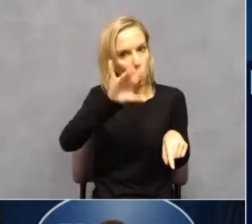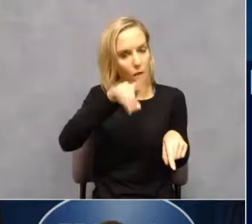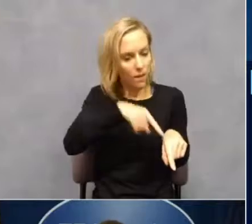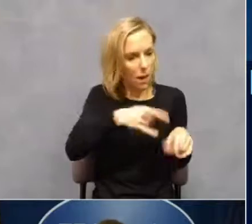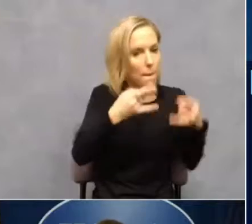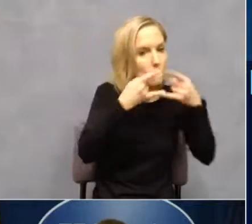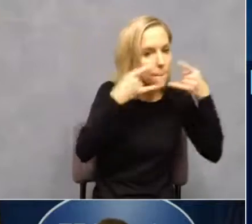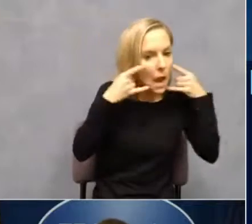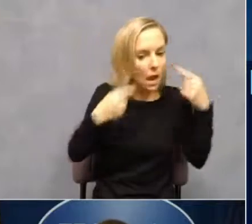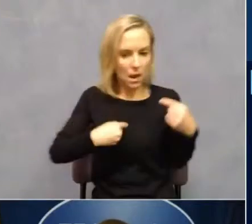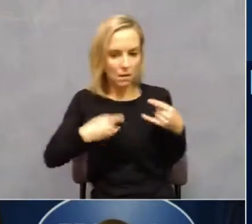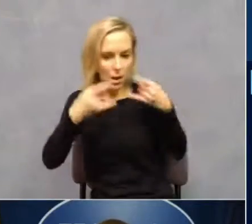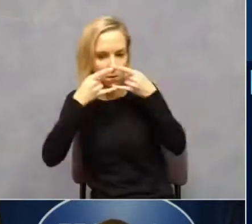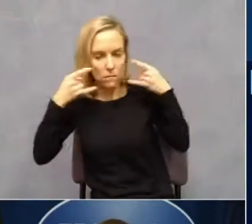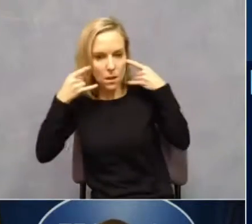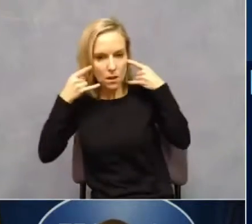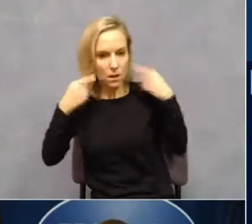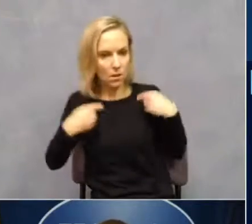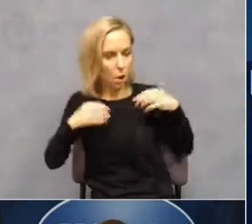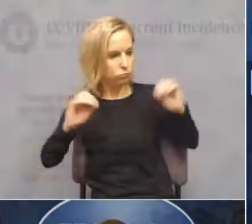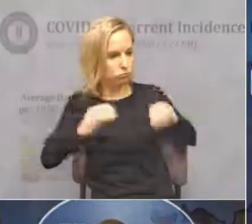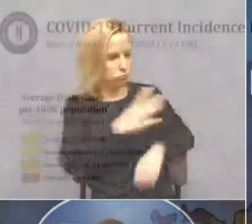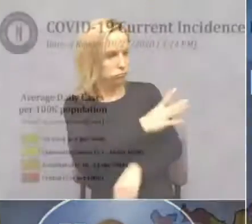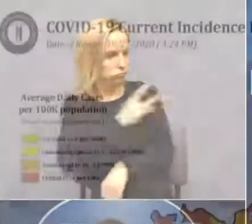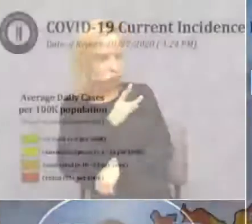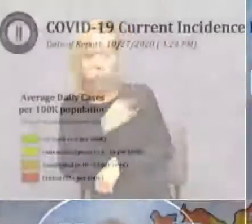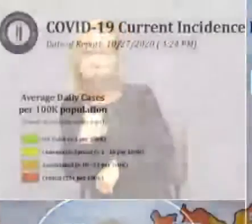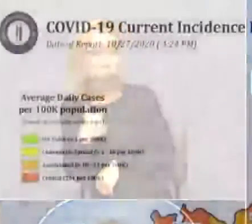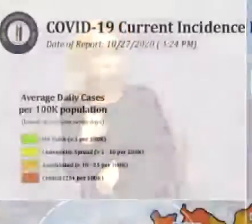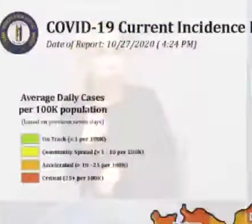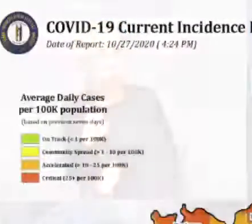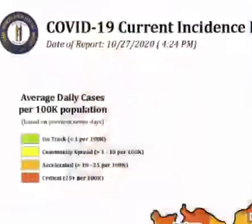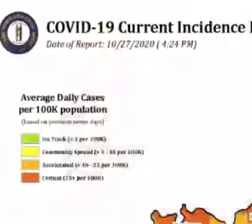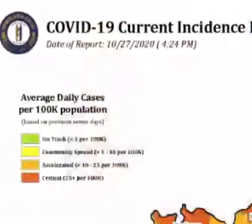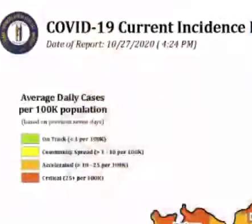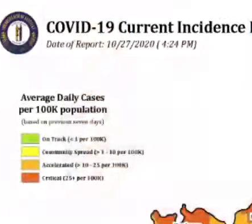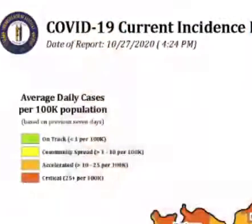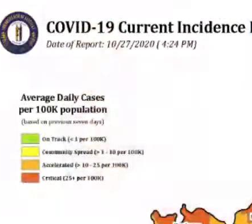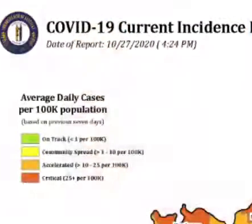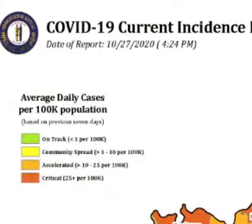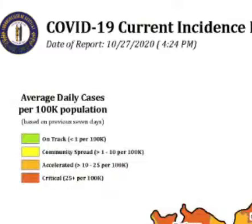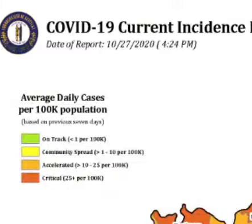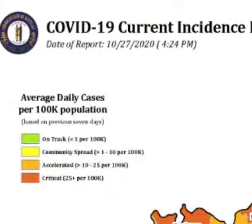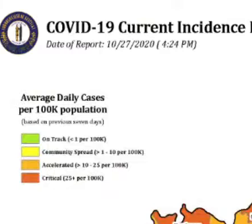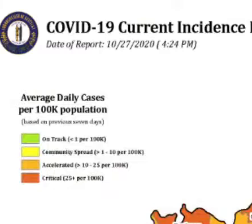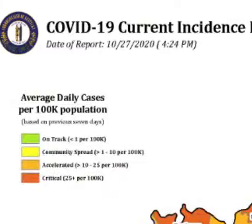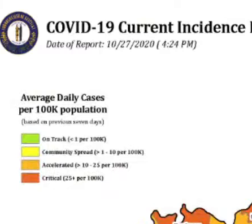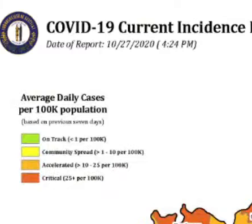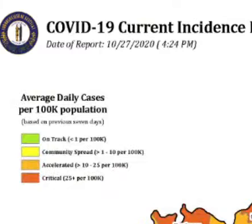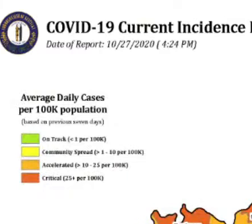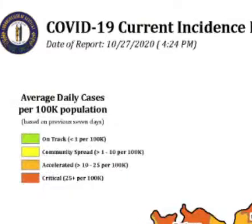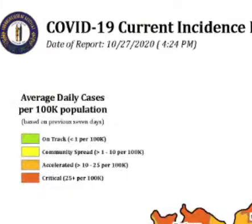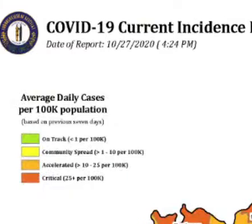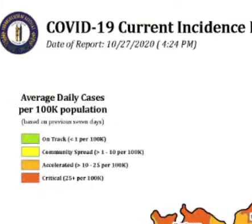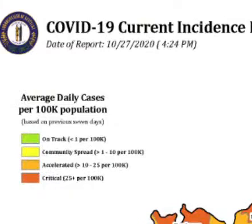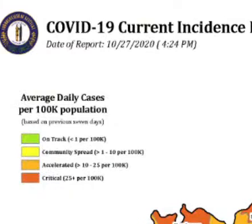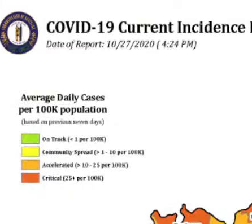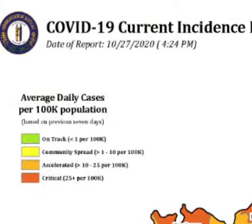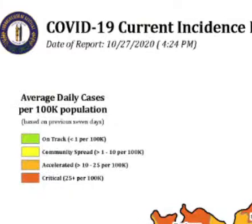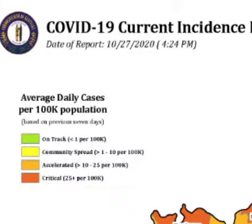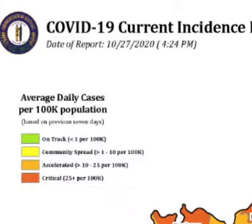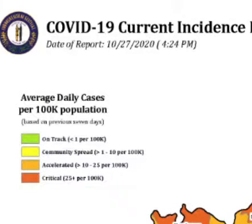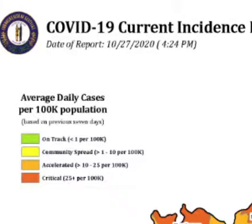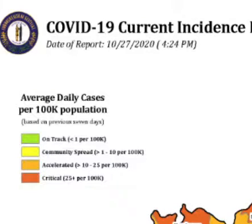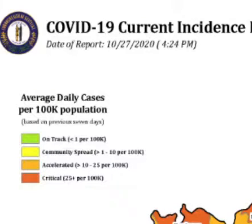mask. I did not contract the coronavirus. Thank you to him for doing the right thing. And I'm certainly glad that I was